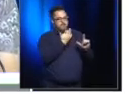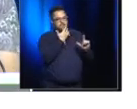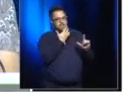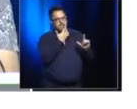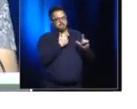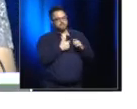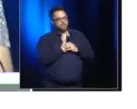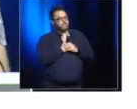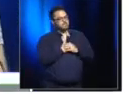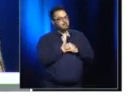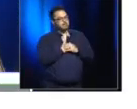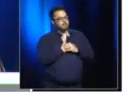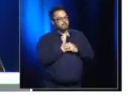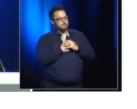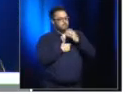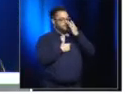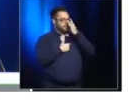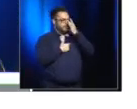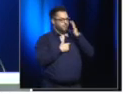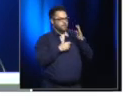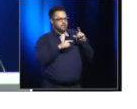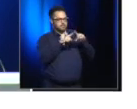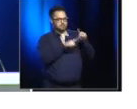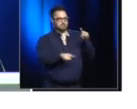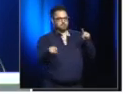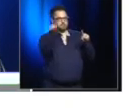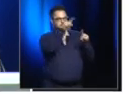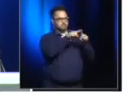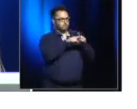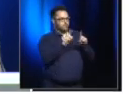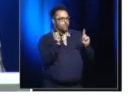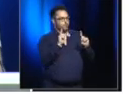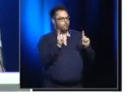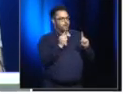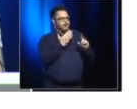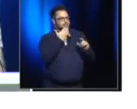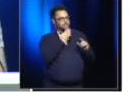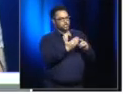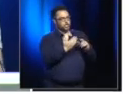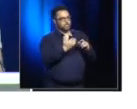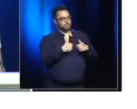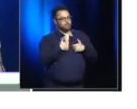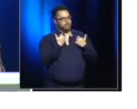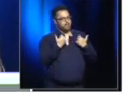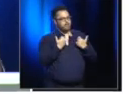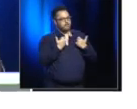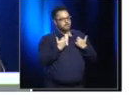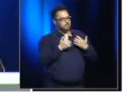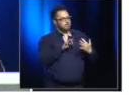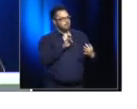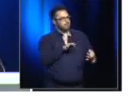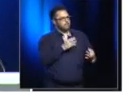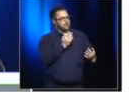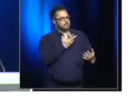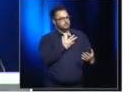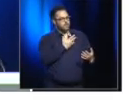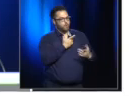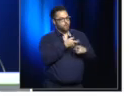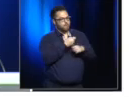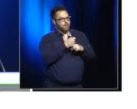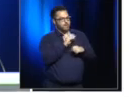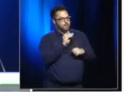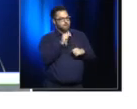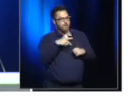time. It just shows, it's a map of where it's good to be an elephant seal. So using this drift dive data, we can now map up